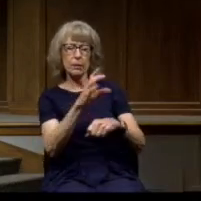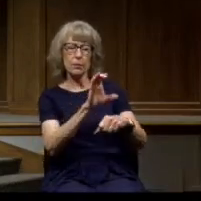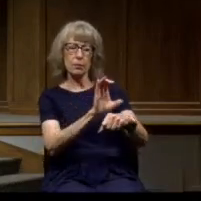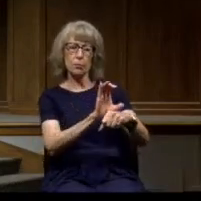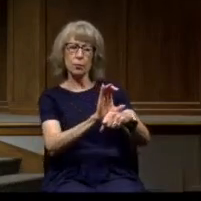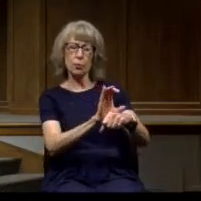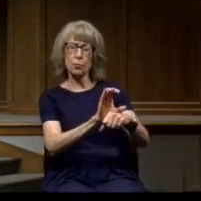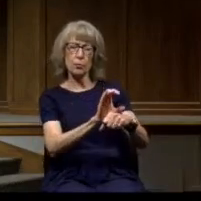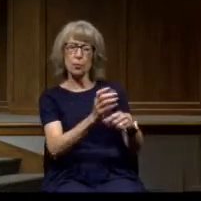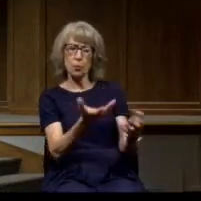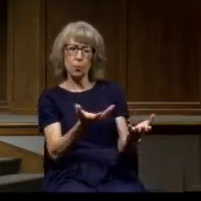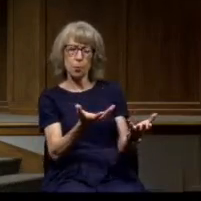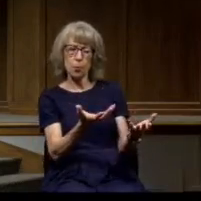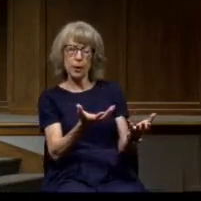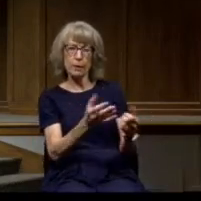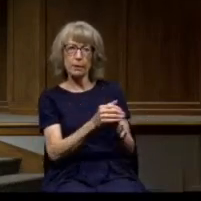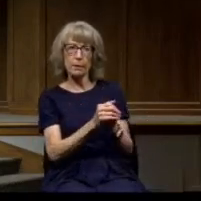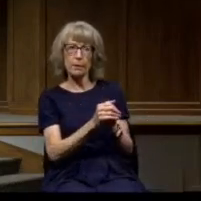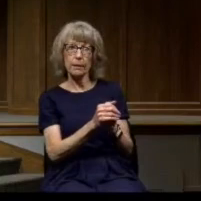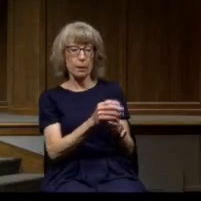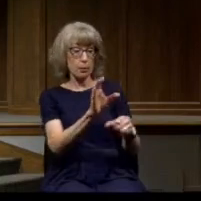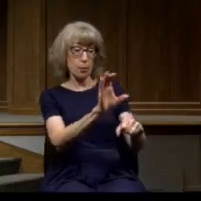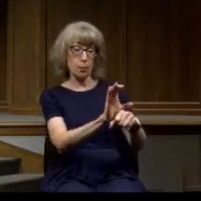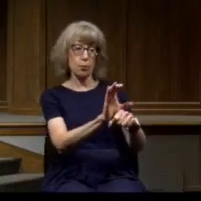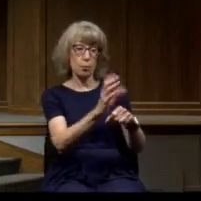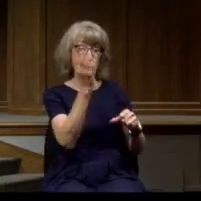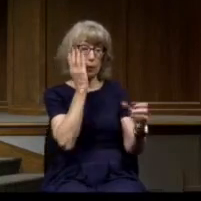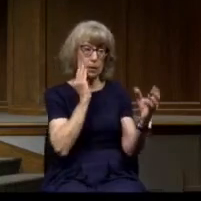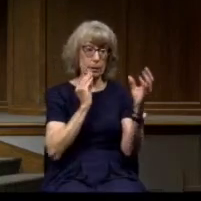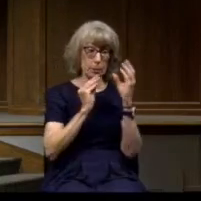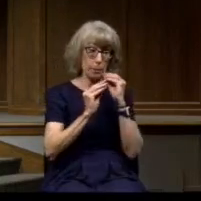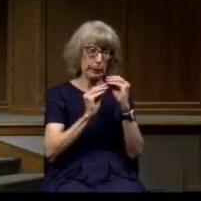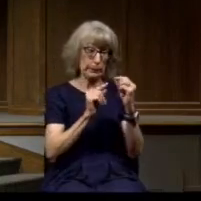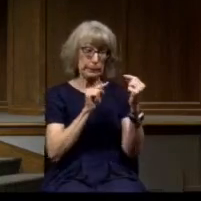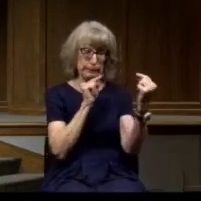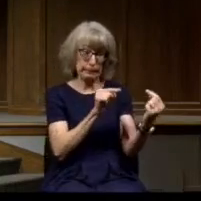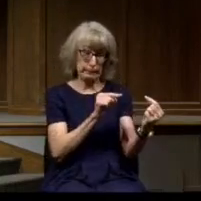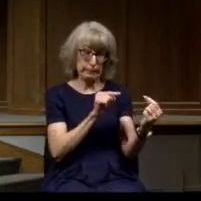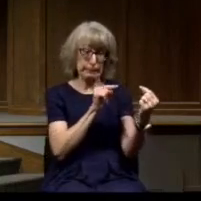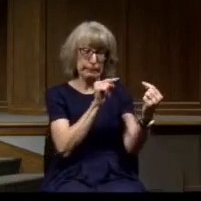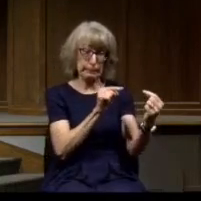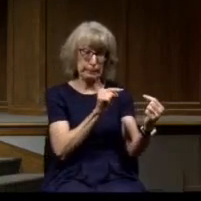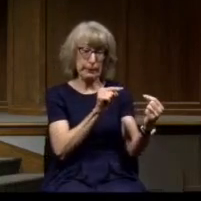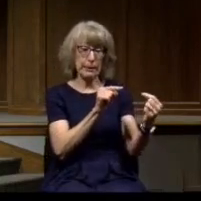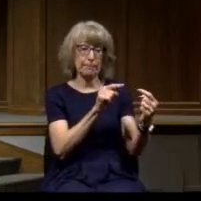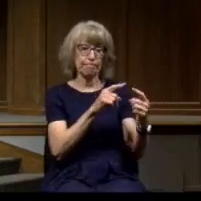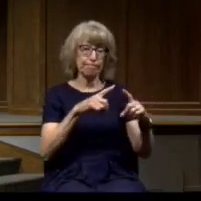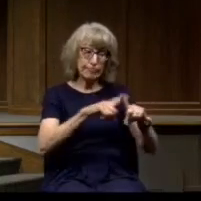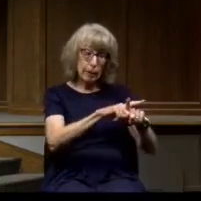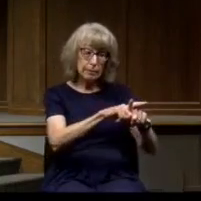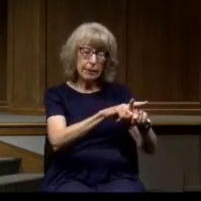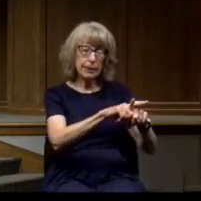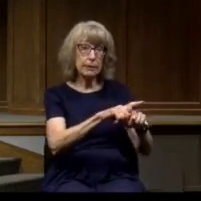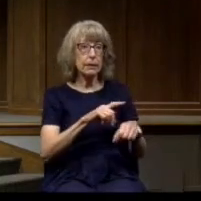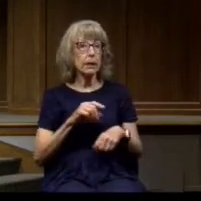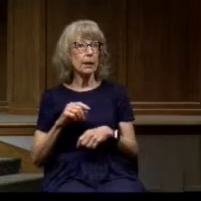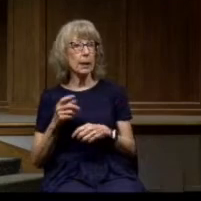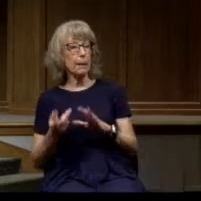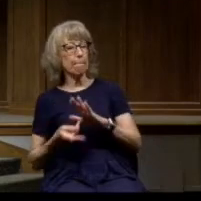real conflict? Well, in the heart of the letter, we just read it, chapter 2, he says, do